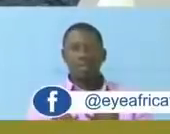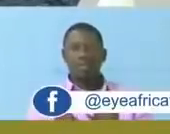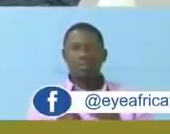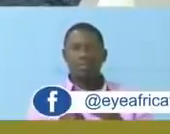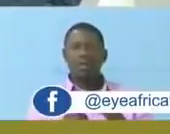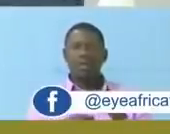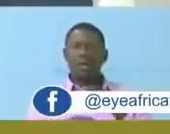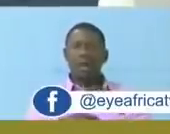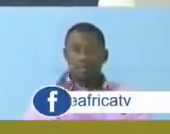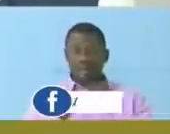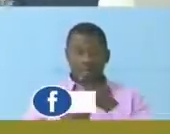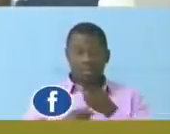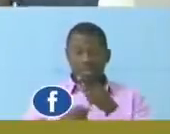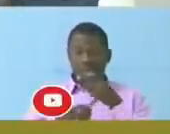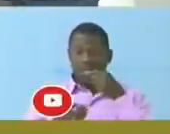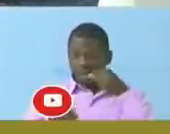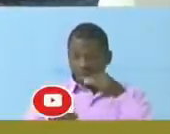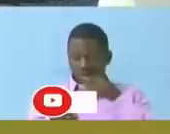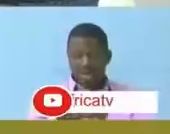letter,